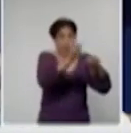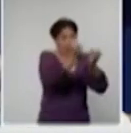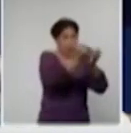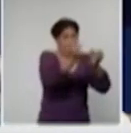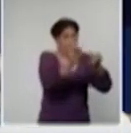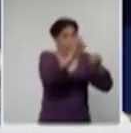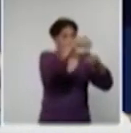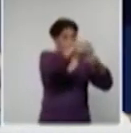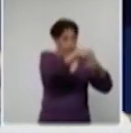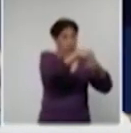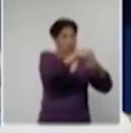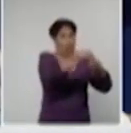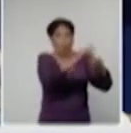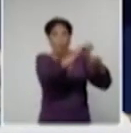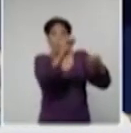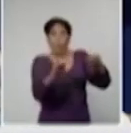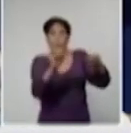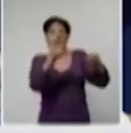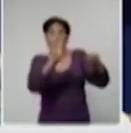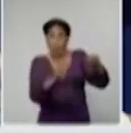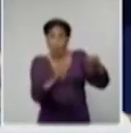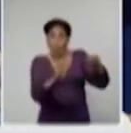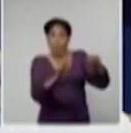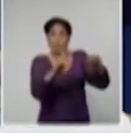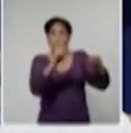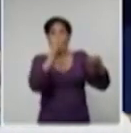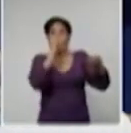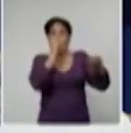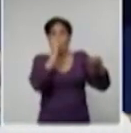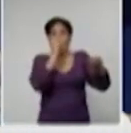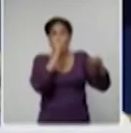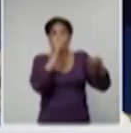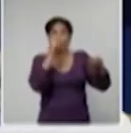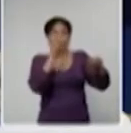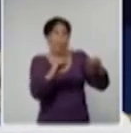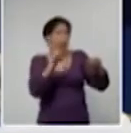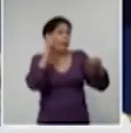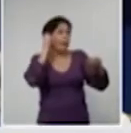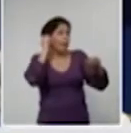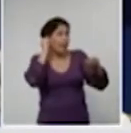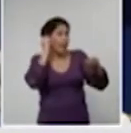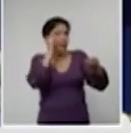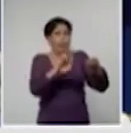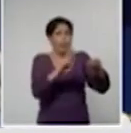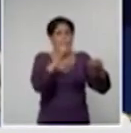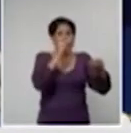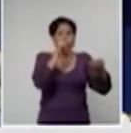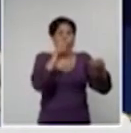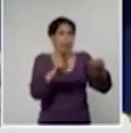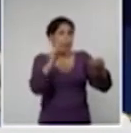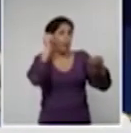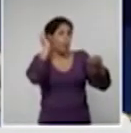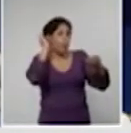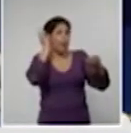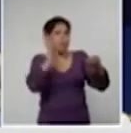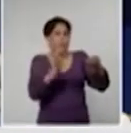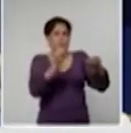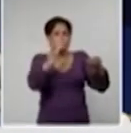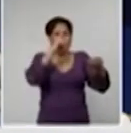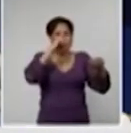261 children and adolescents confirmed in Cuba with COVID-19. out of